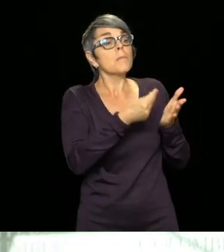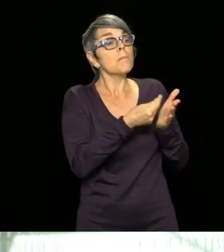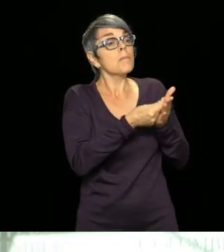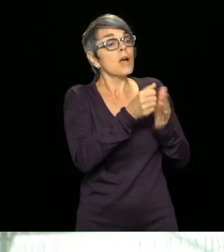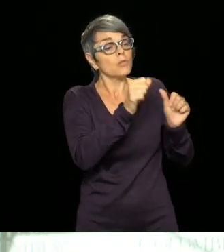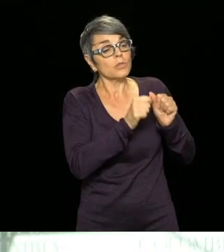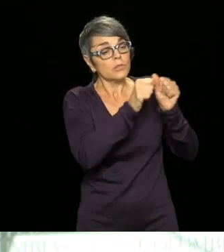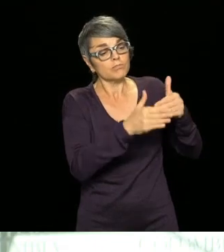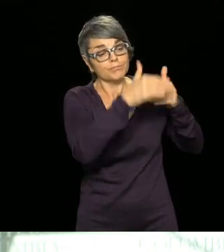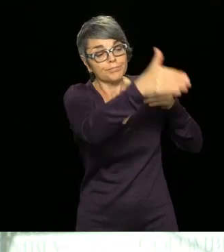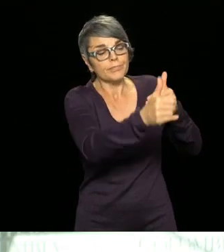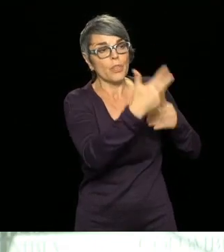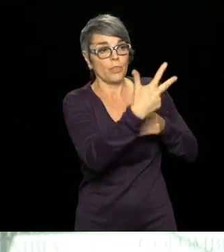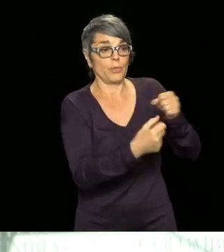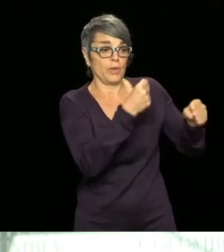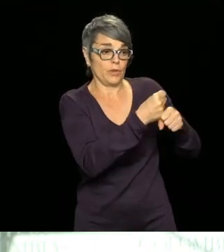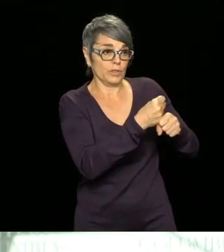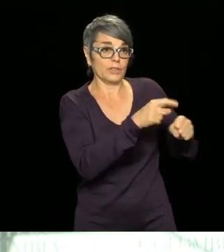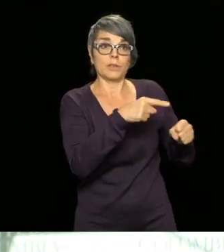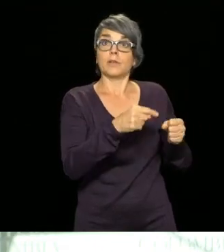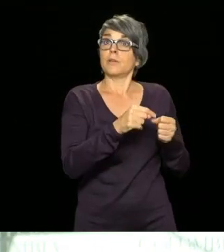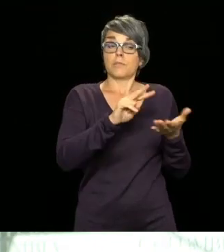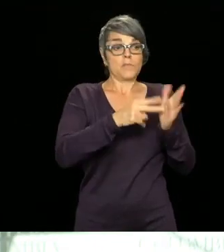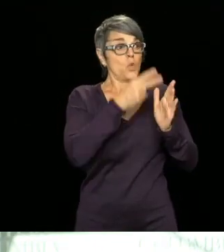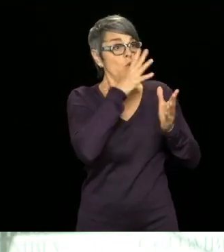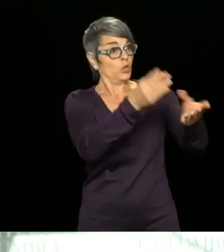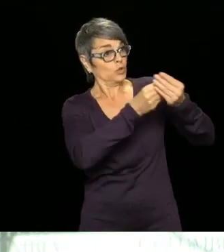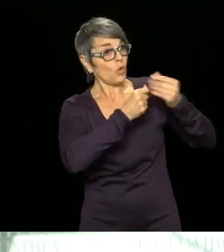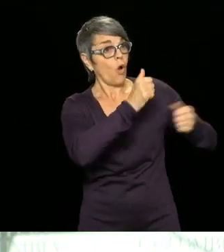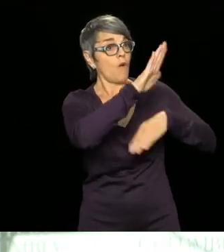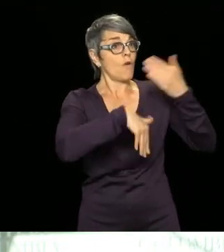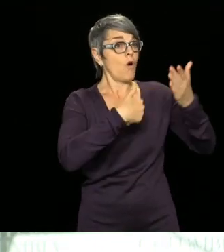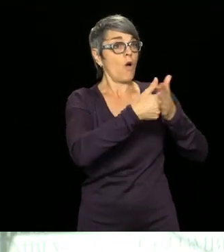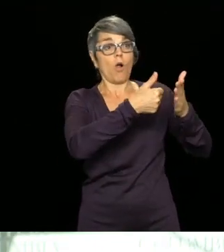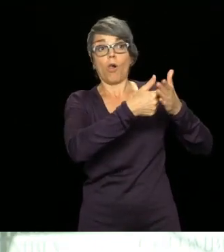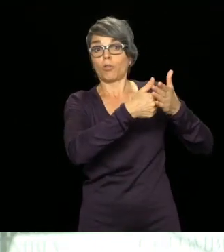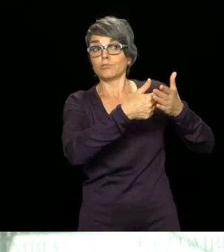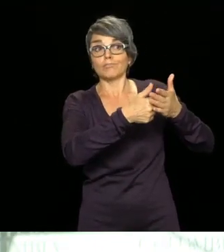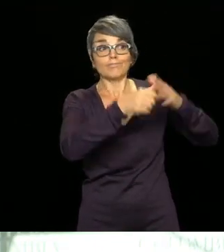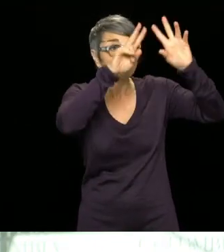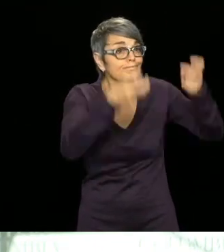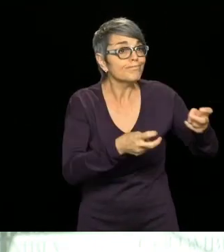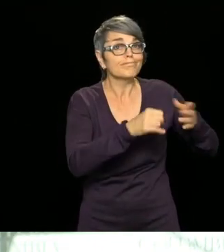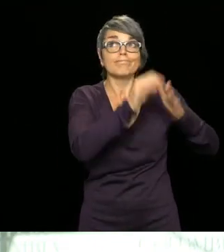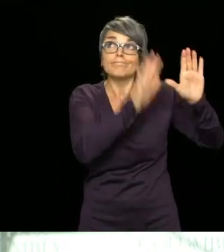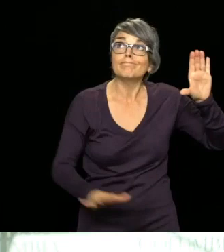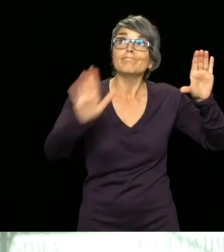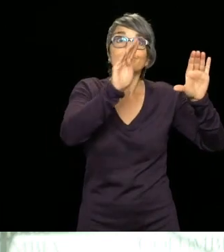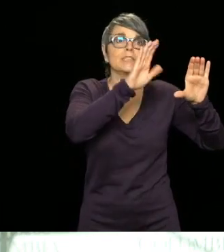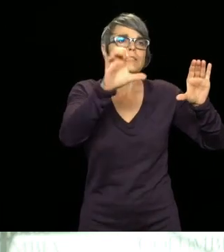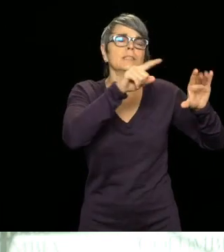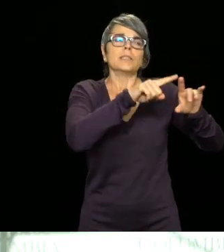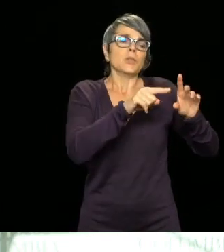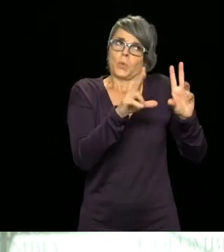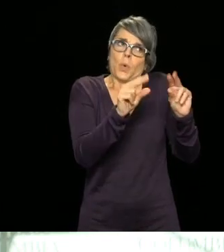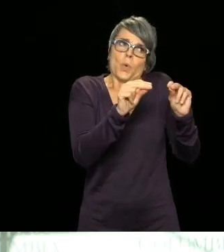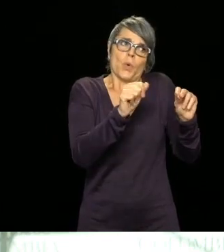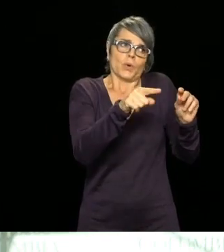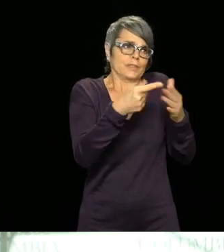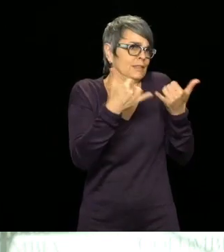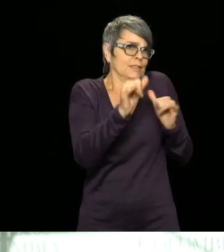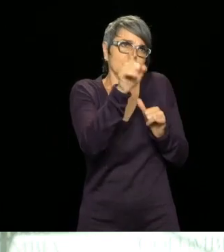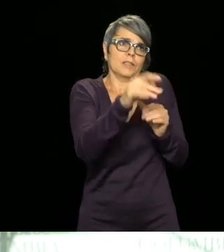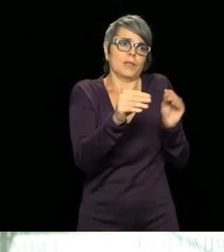province, but it's going to take us an awfully long way to provide support in ways that we haven't been able to